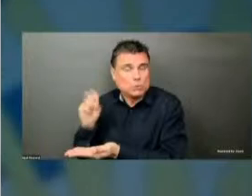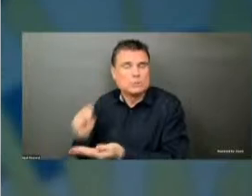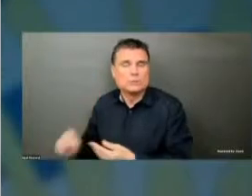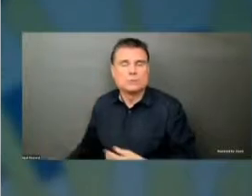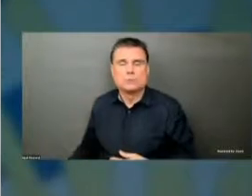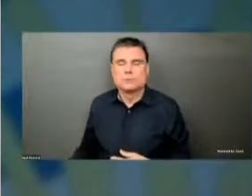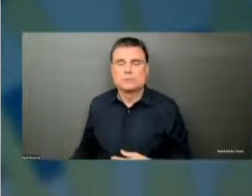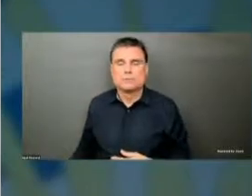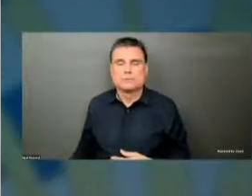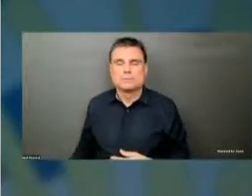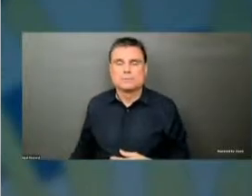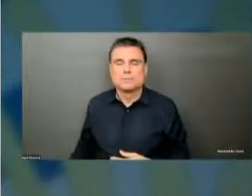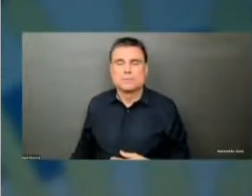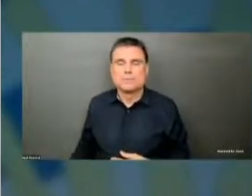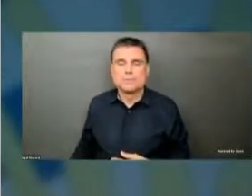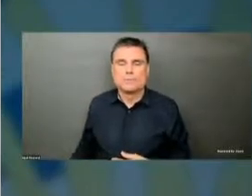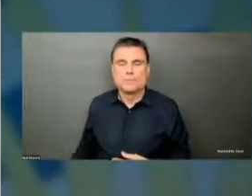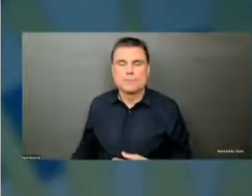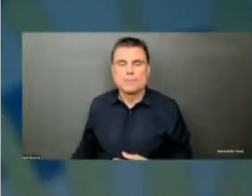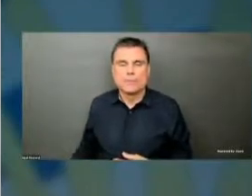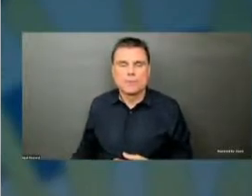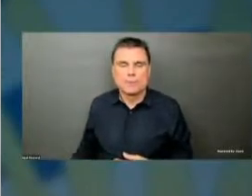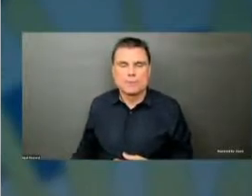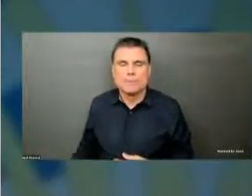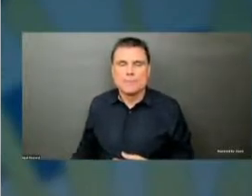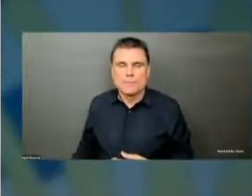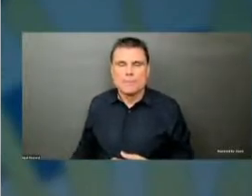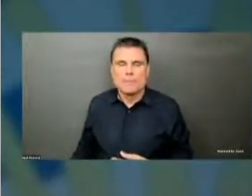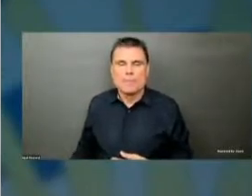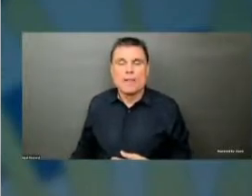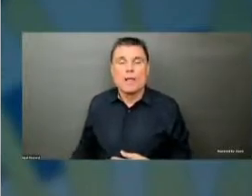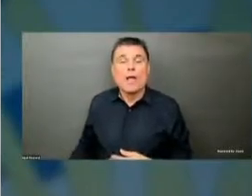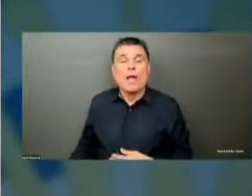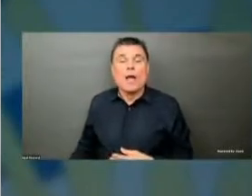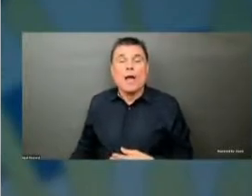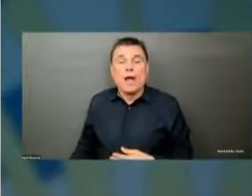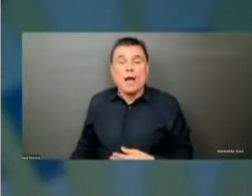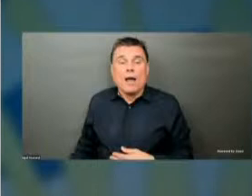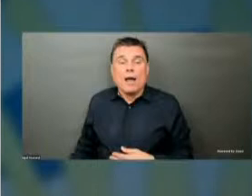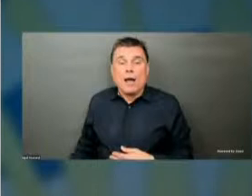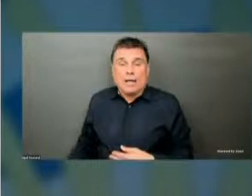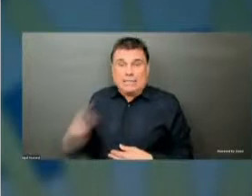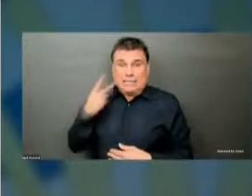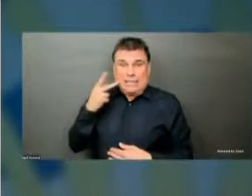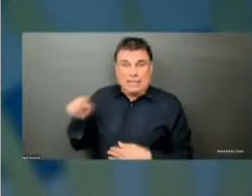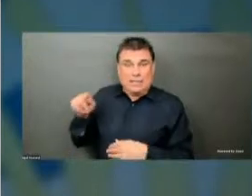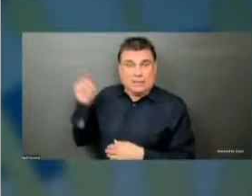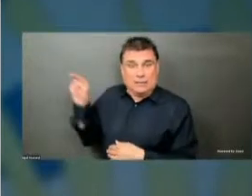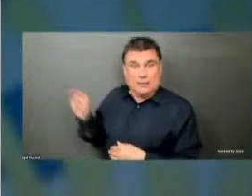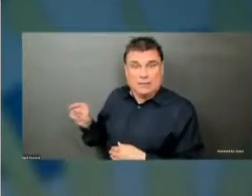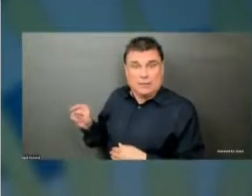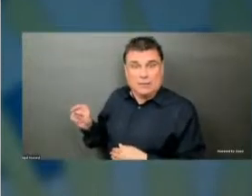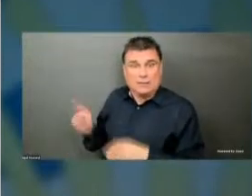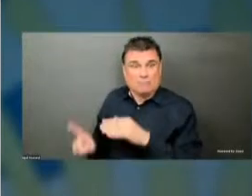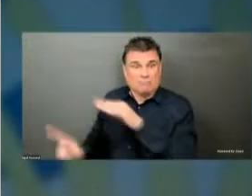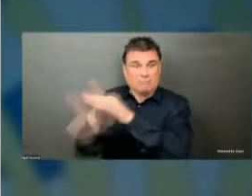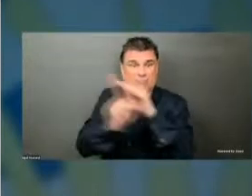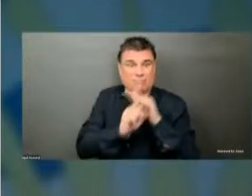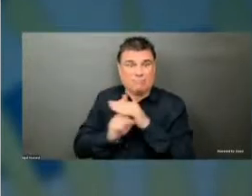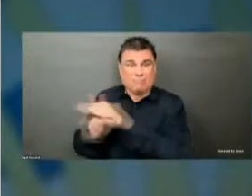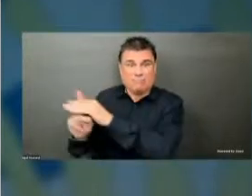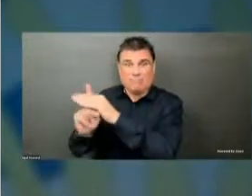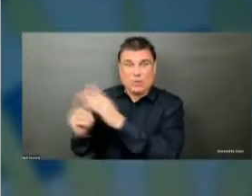We've had 3,000 new cases this week and 108 people newly hospitalized. As you can see,